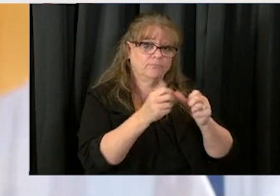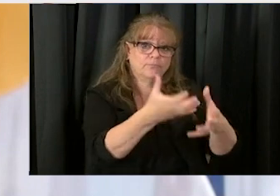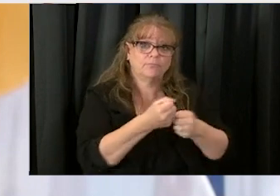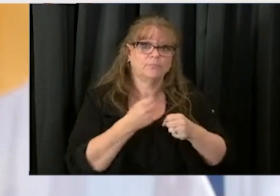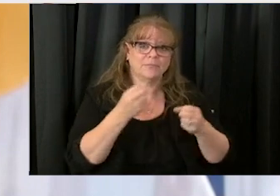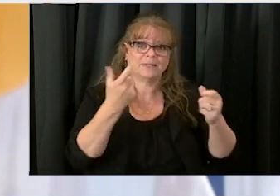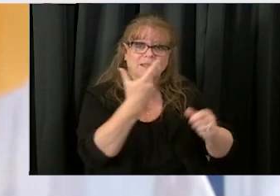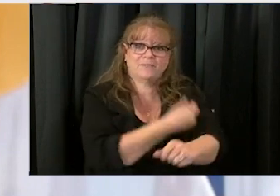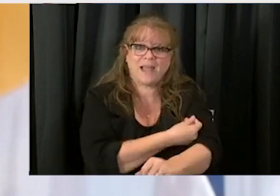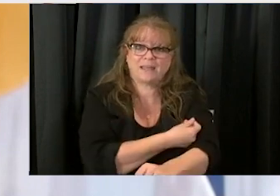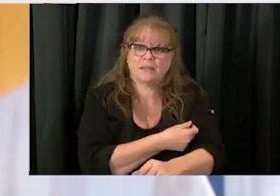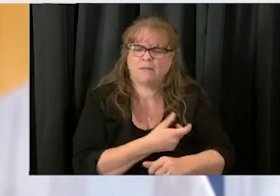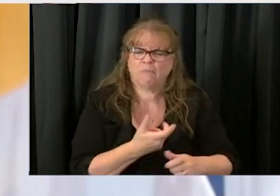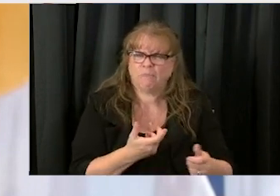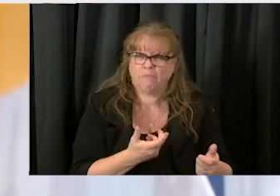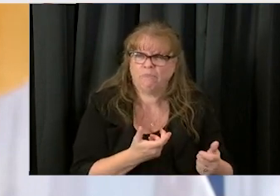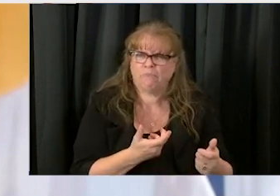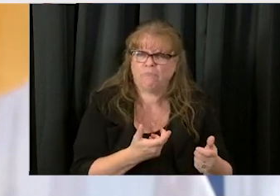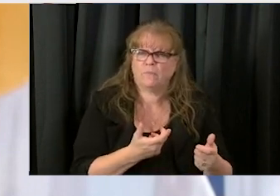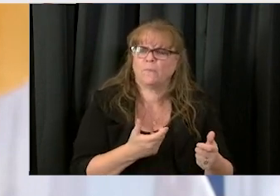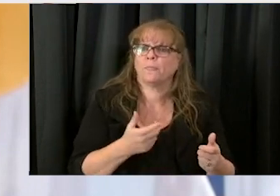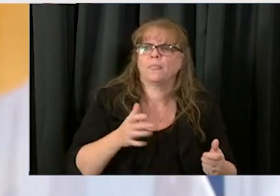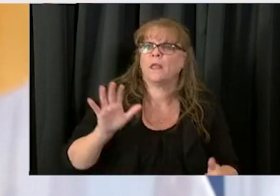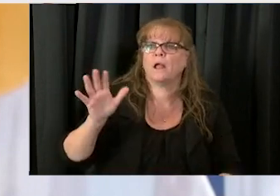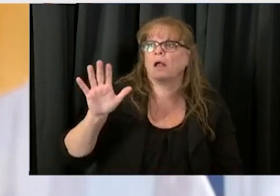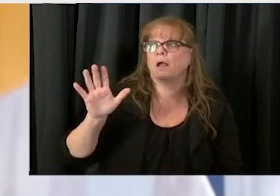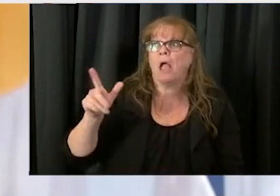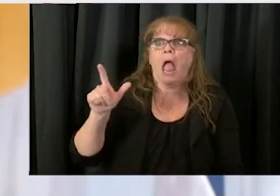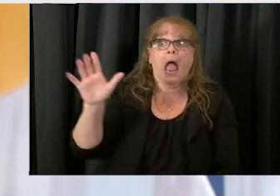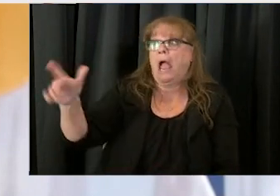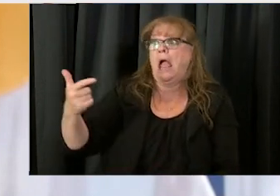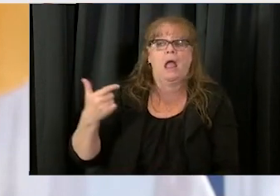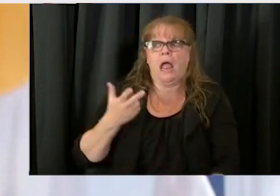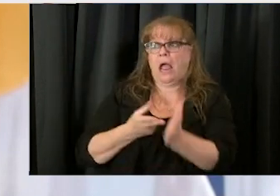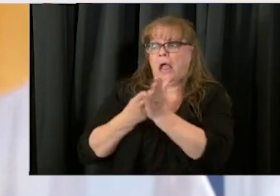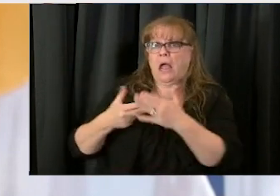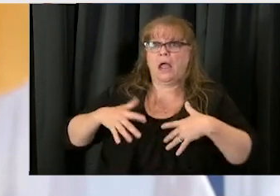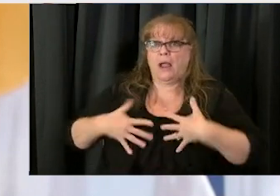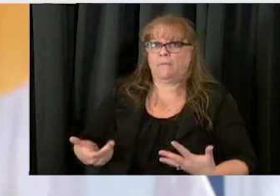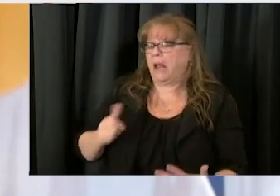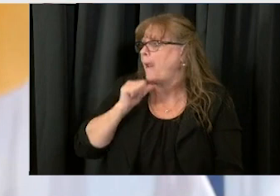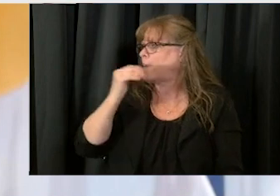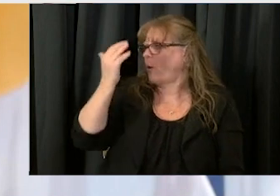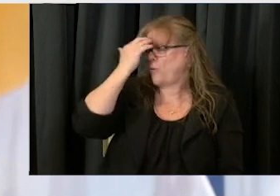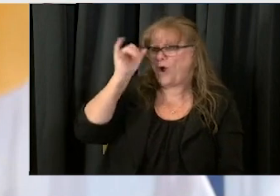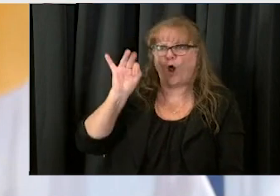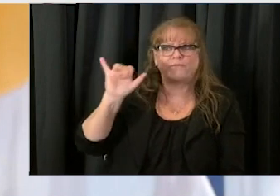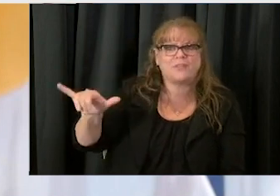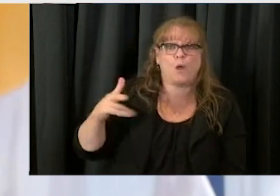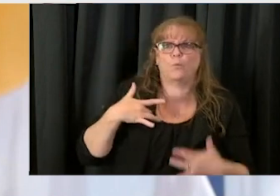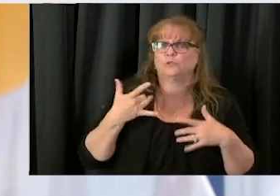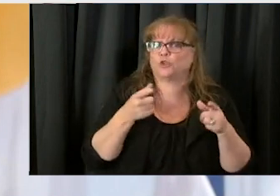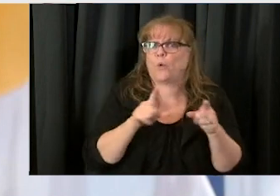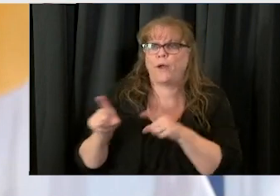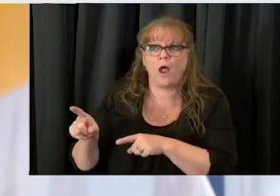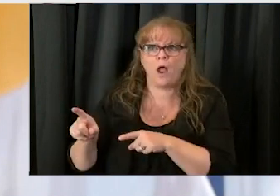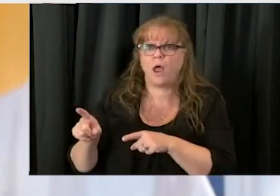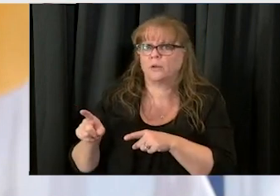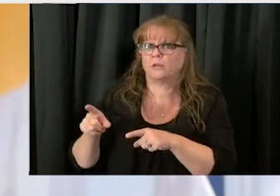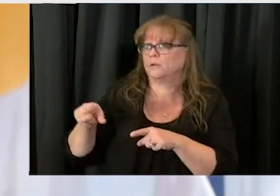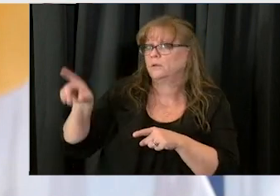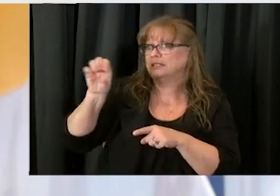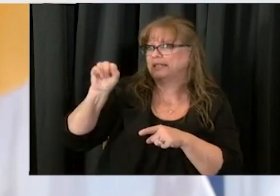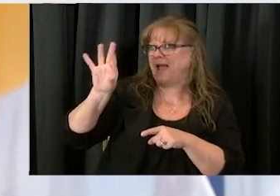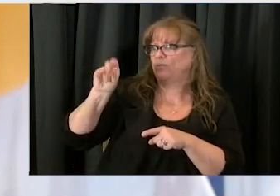have a large number of vaccines, and I think they plan to be a partner for prioritizing their own workforce.